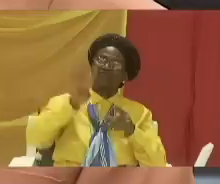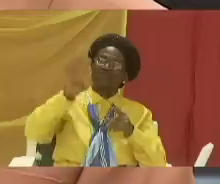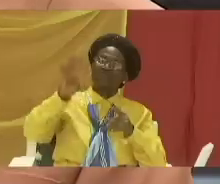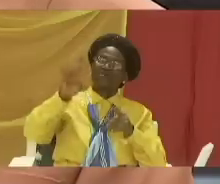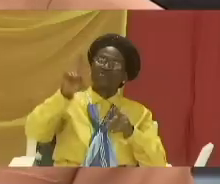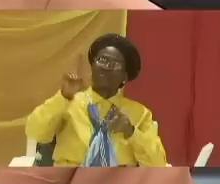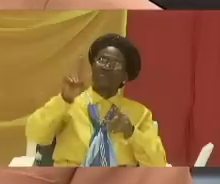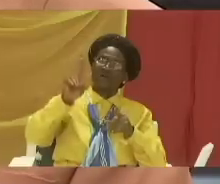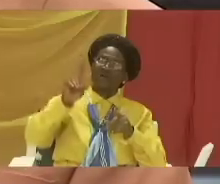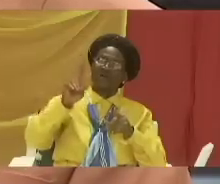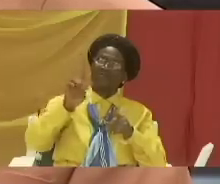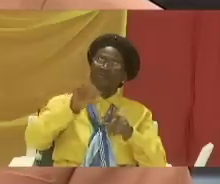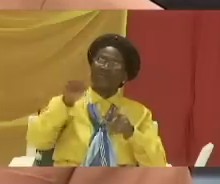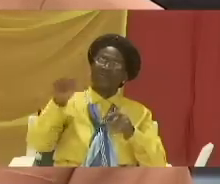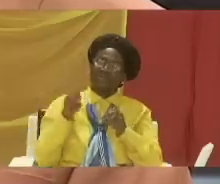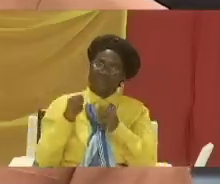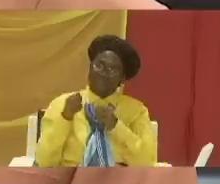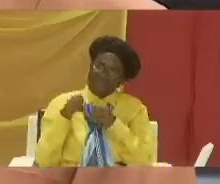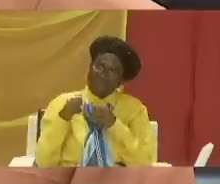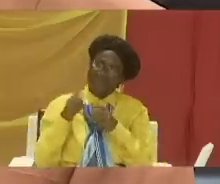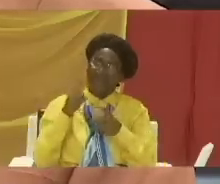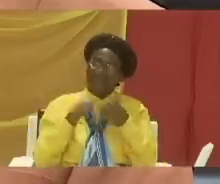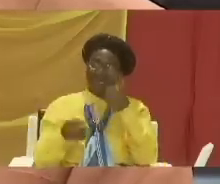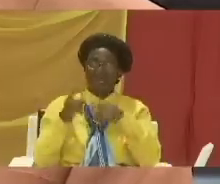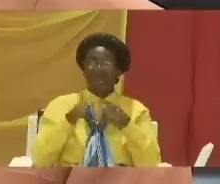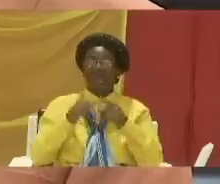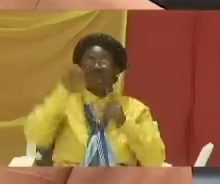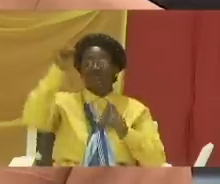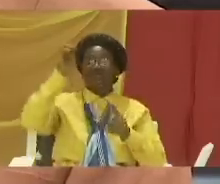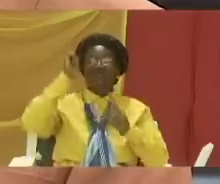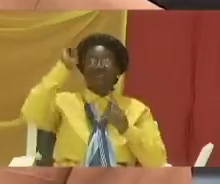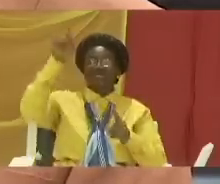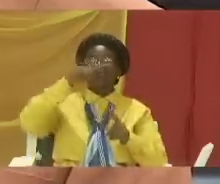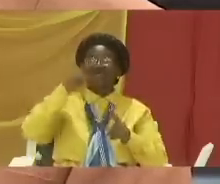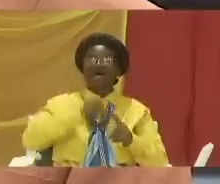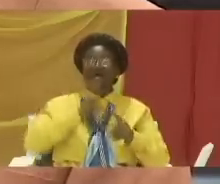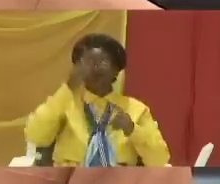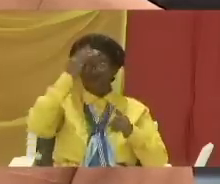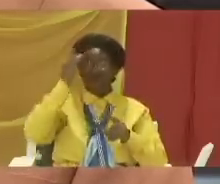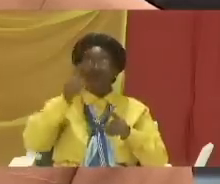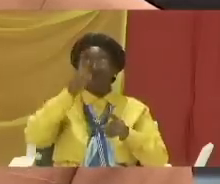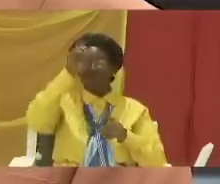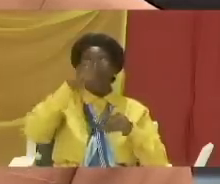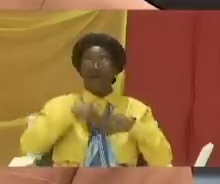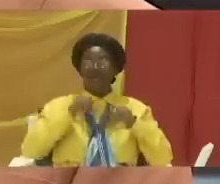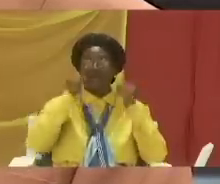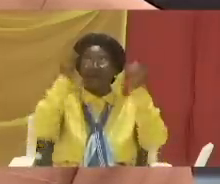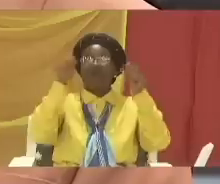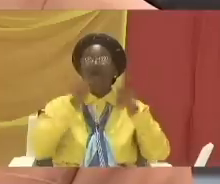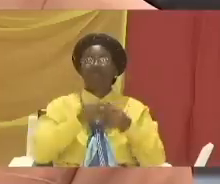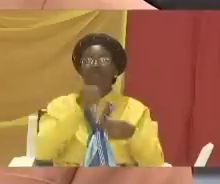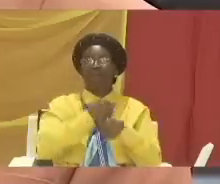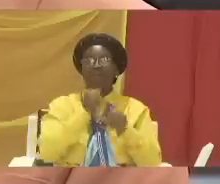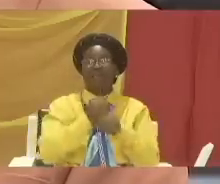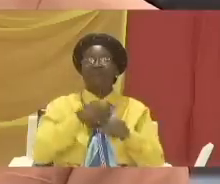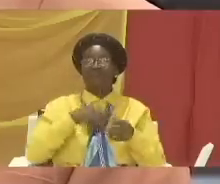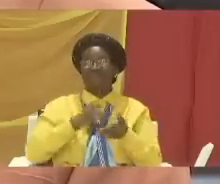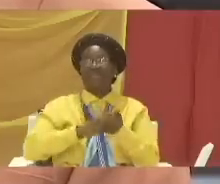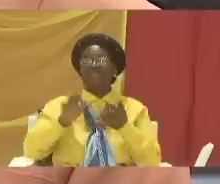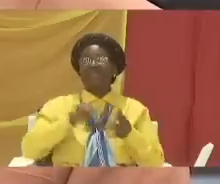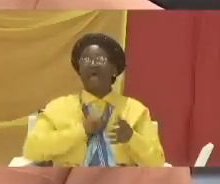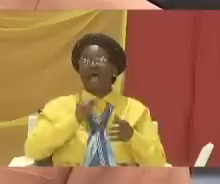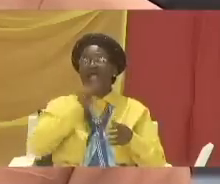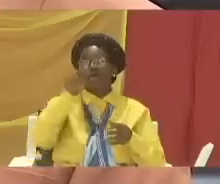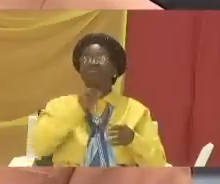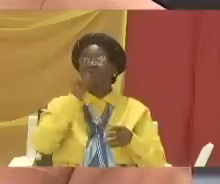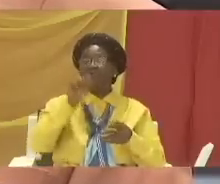45. A leper came to him and said, I know you have the power to make me clean. I'm not sure you are willing.